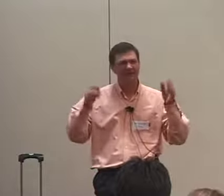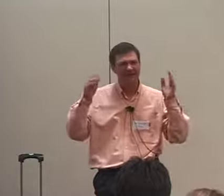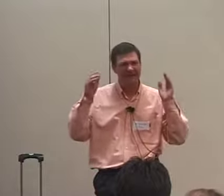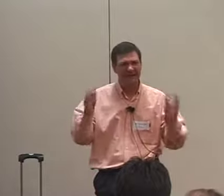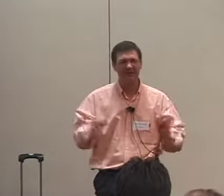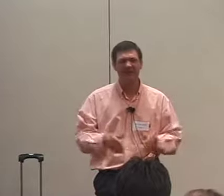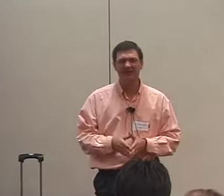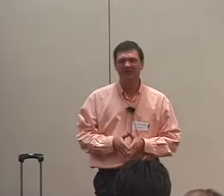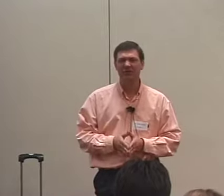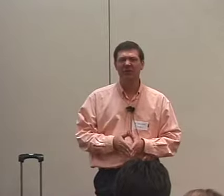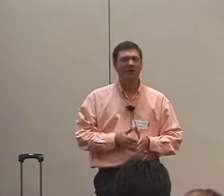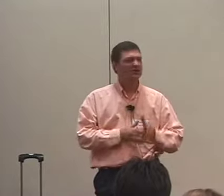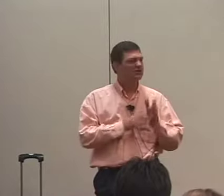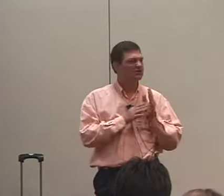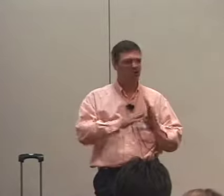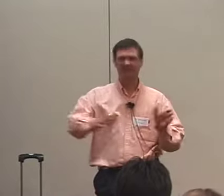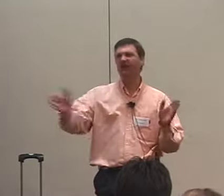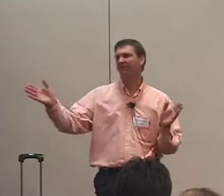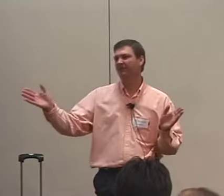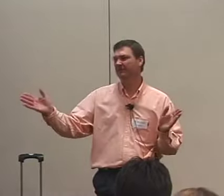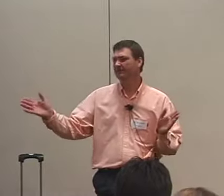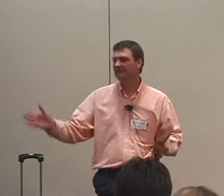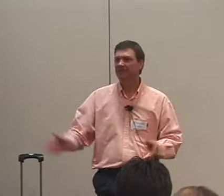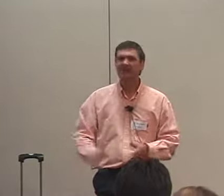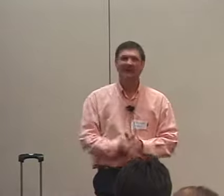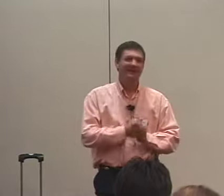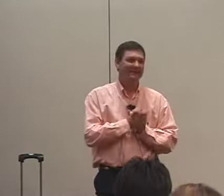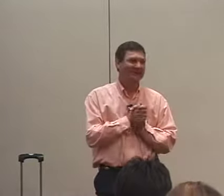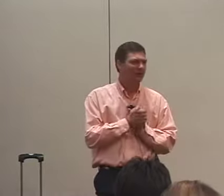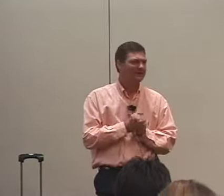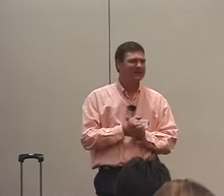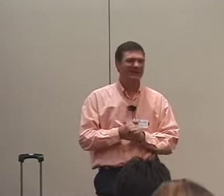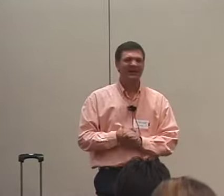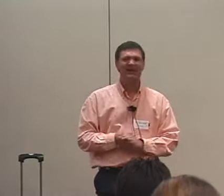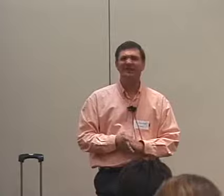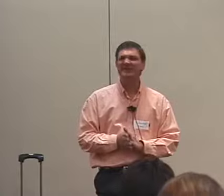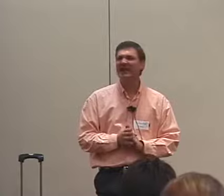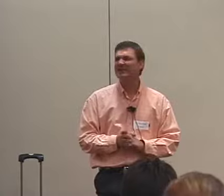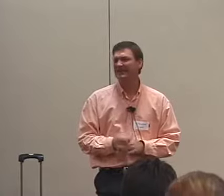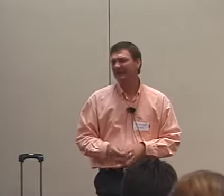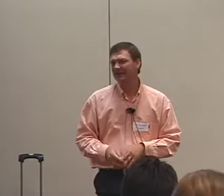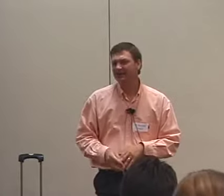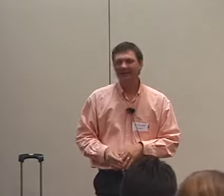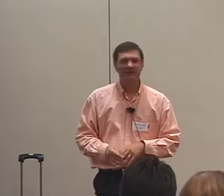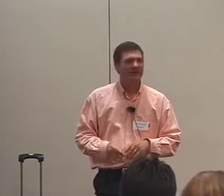well, exactly what's he do? Jerk stuff. Okay, what does that look like? Oh, he's